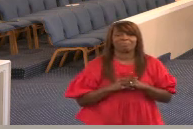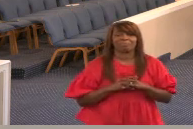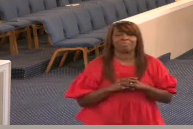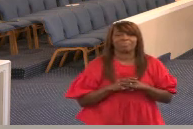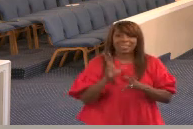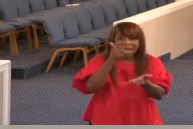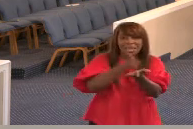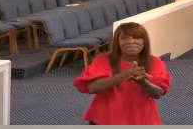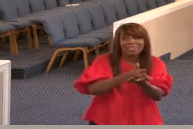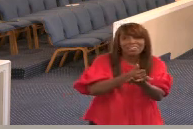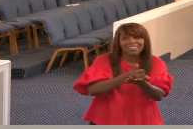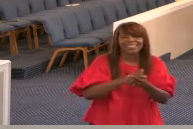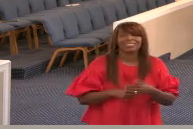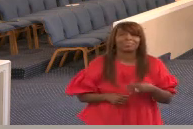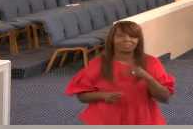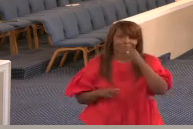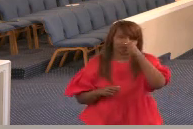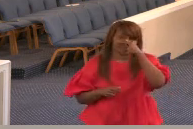Amen.